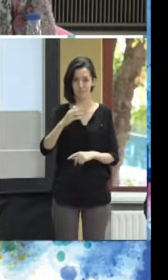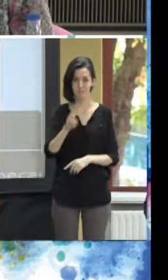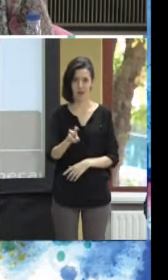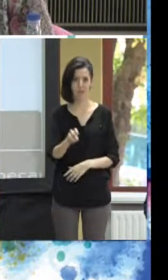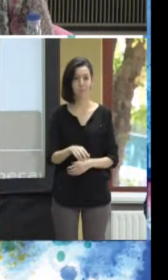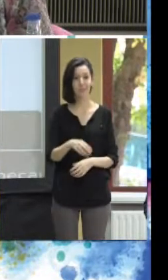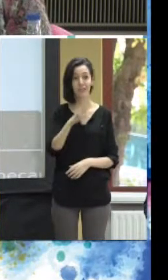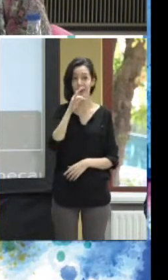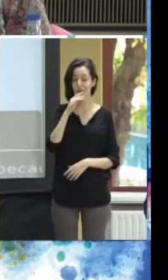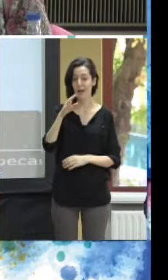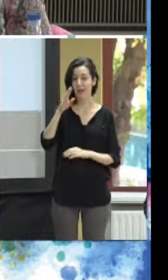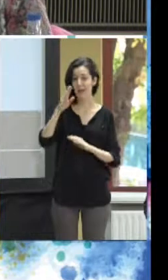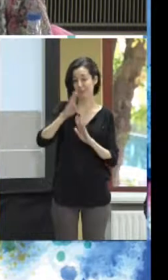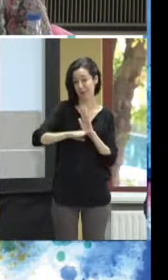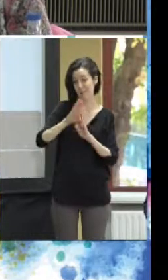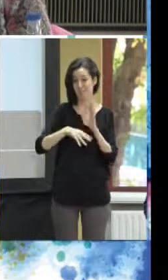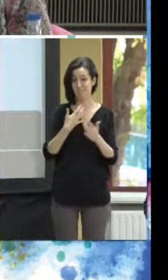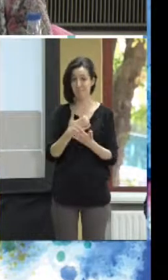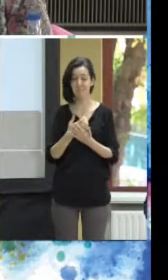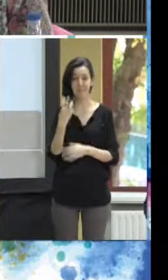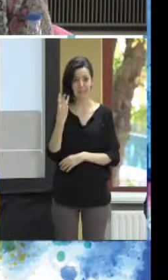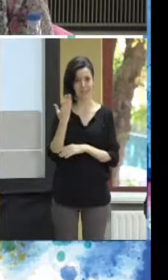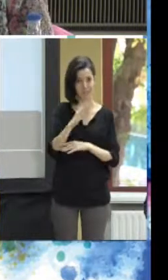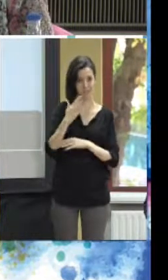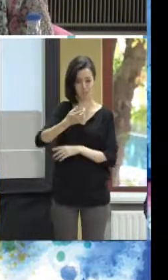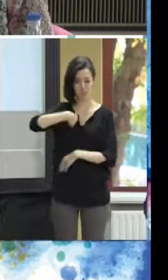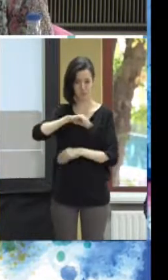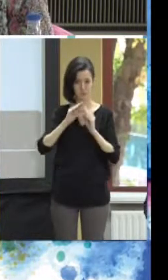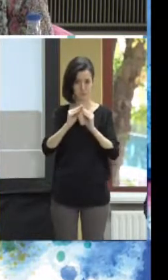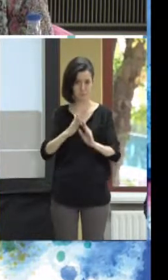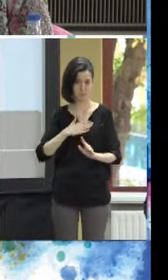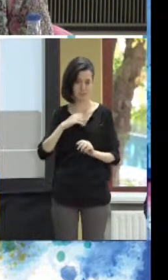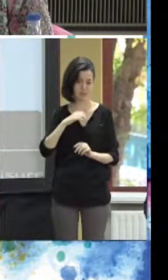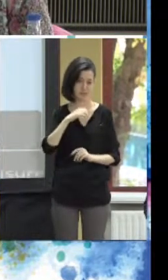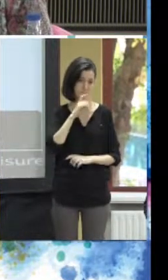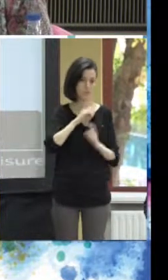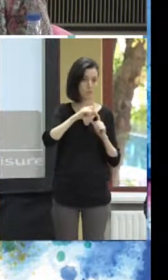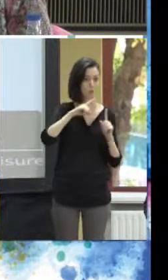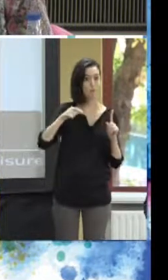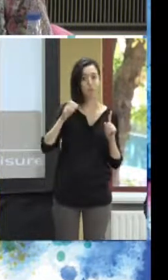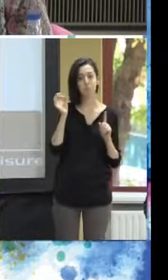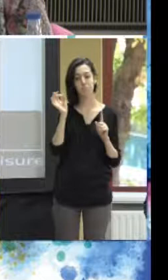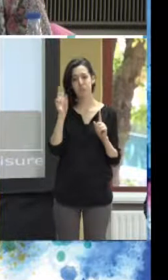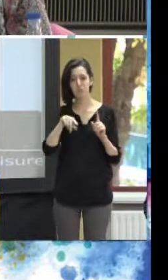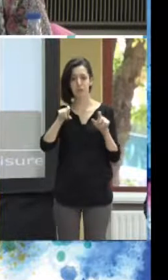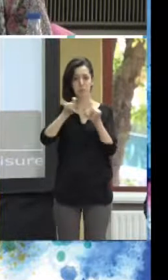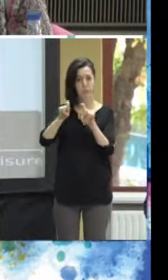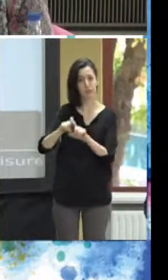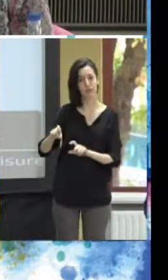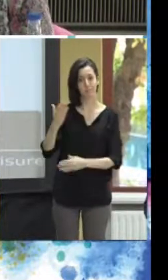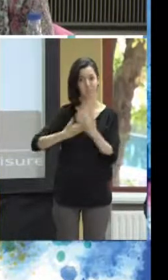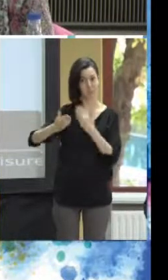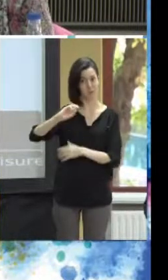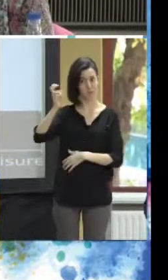So let me introduce you 3 apps we have developed from Vodafone Foundation or with